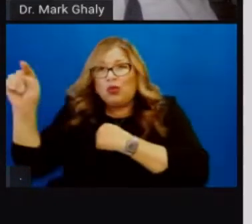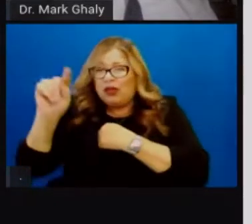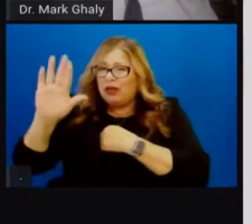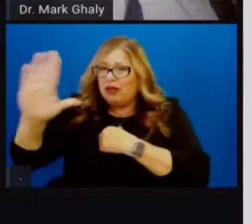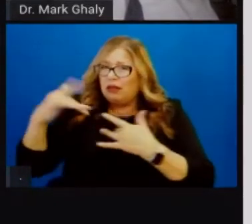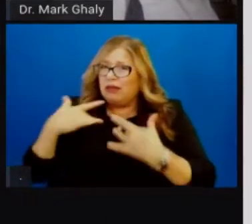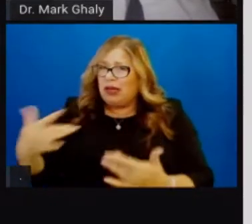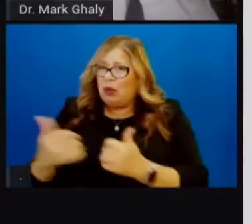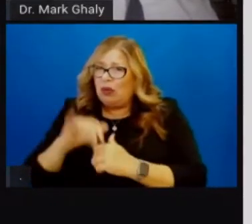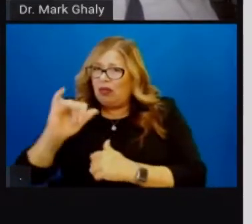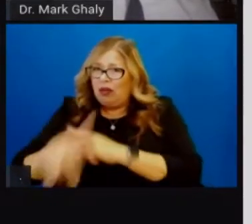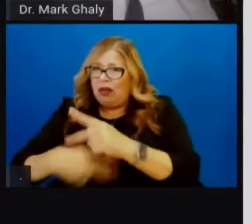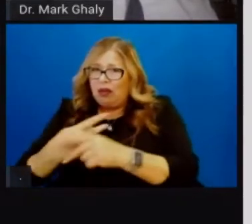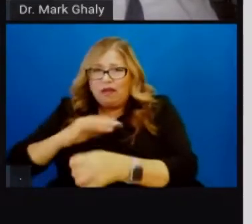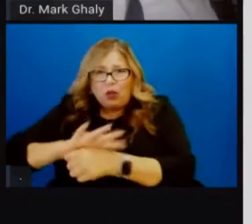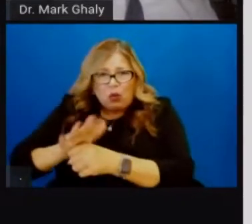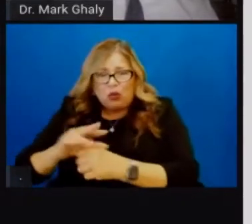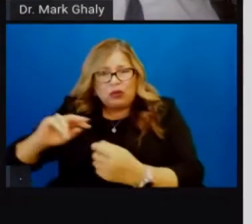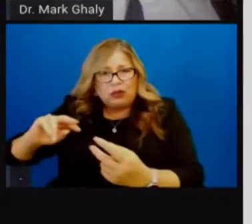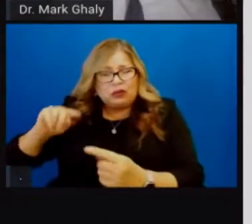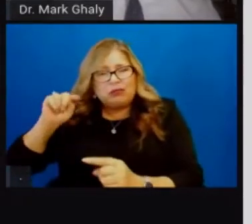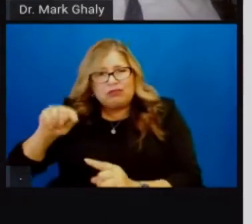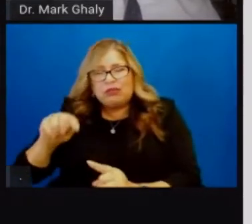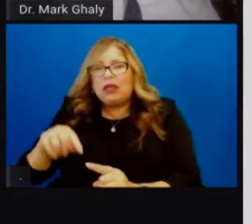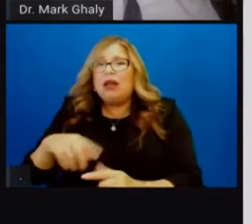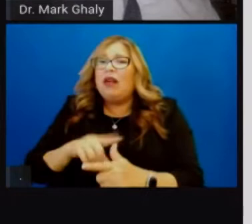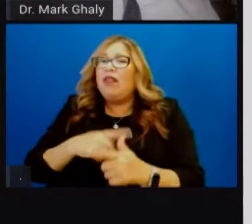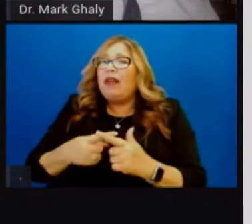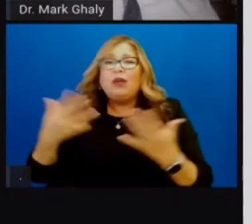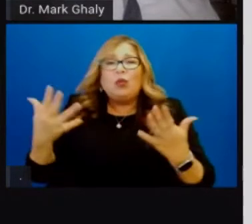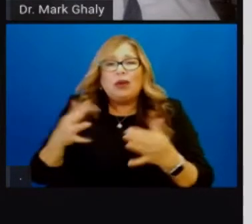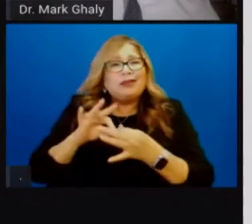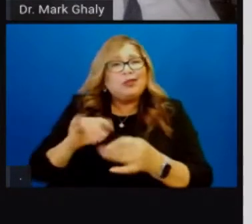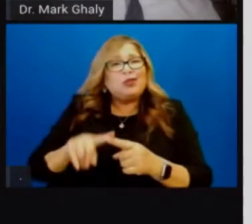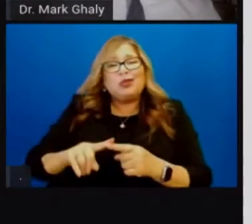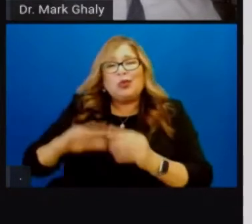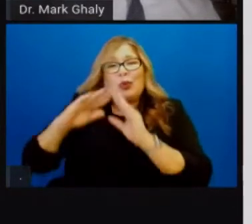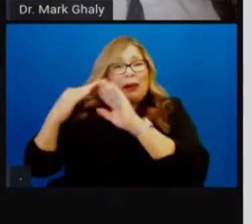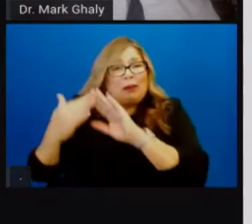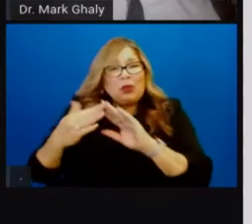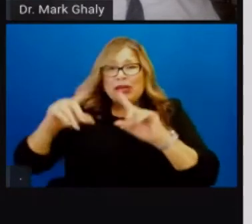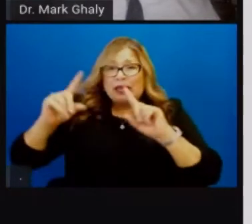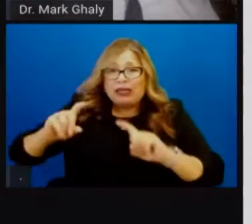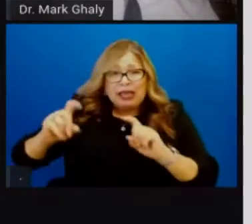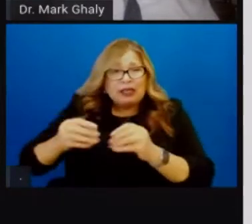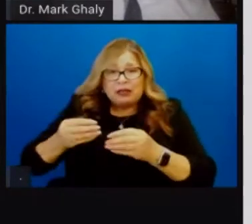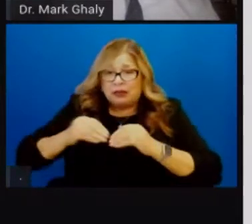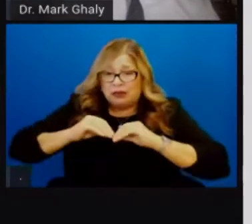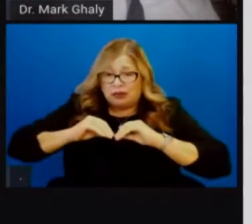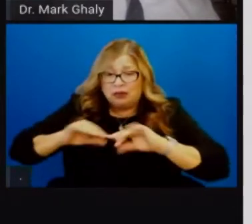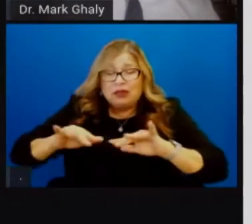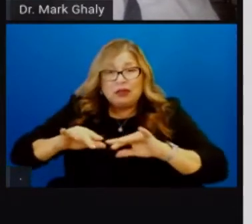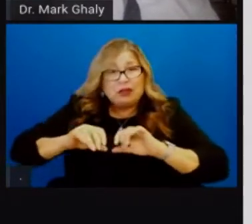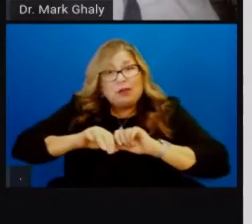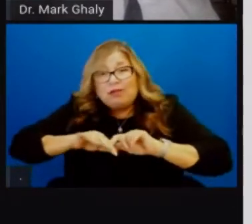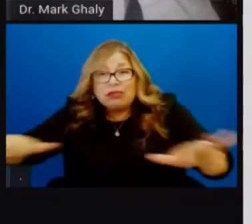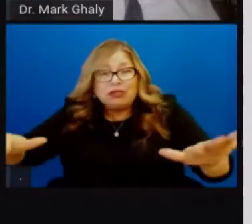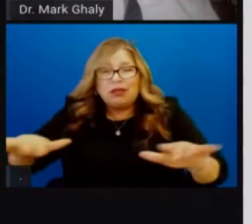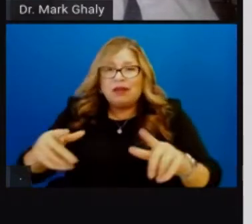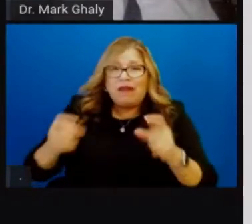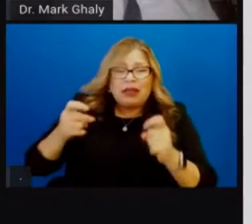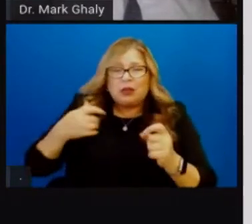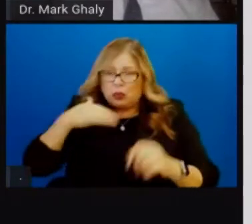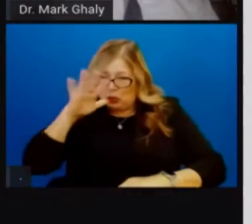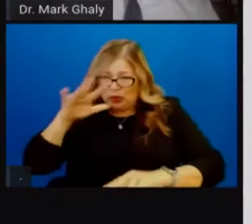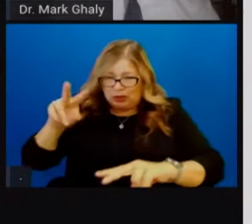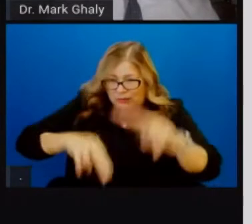trends with test positivity and community transmission? And it's with that data in mind that we will continue to see